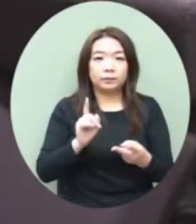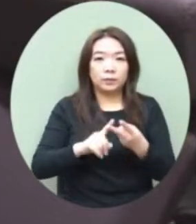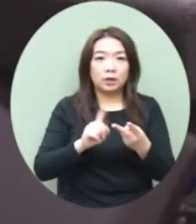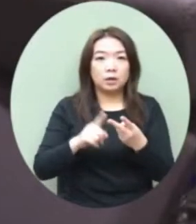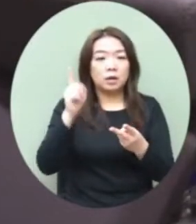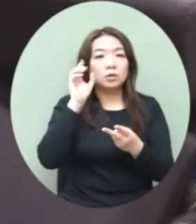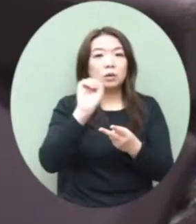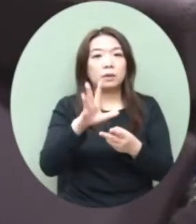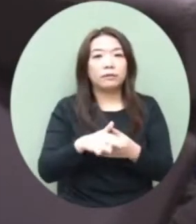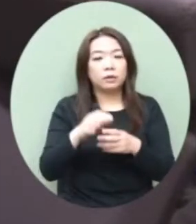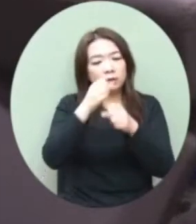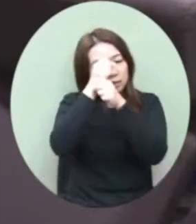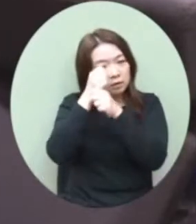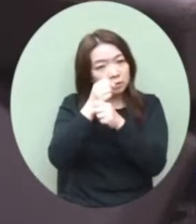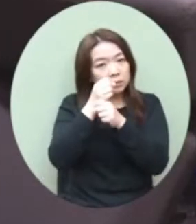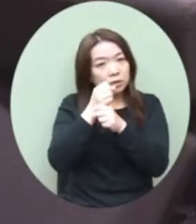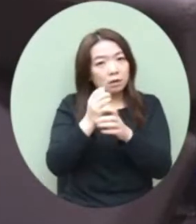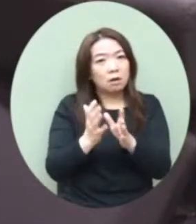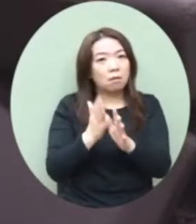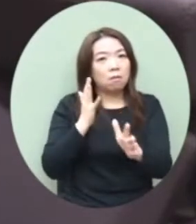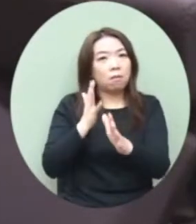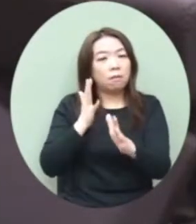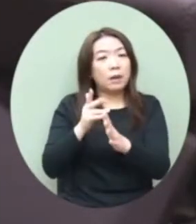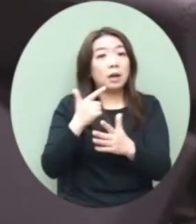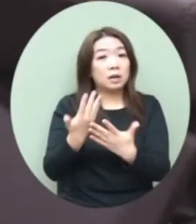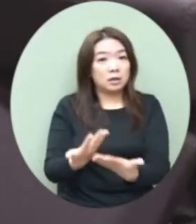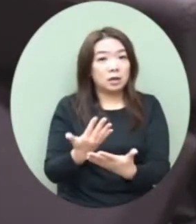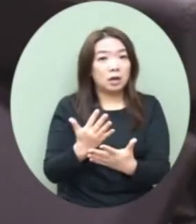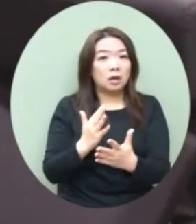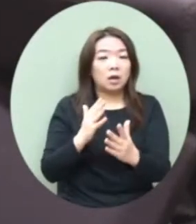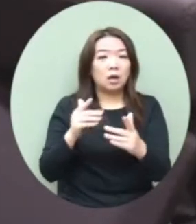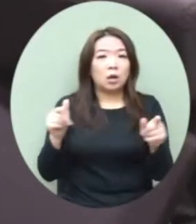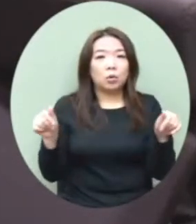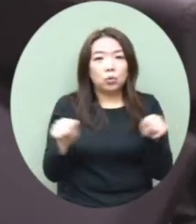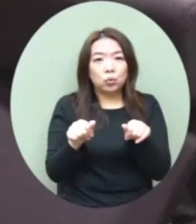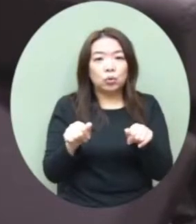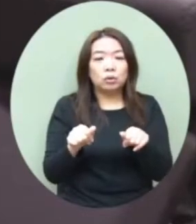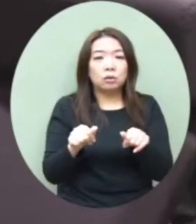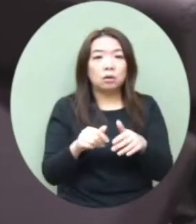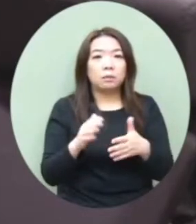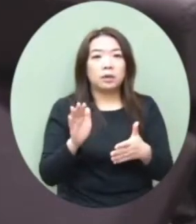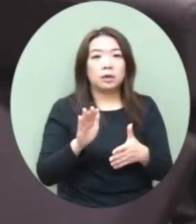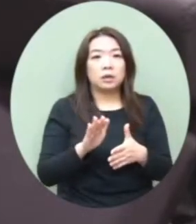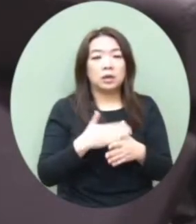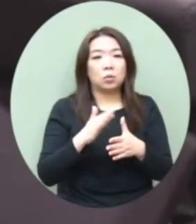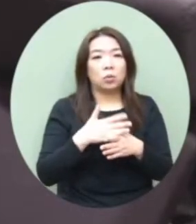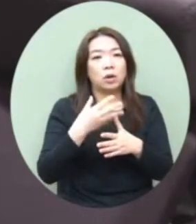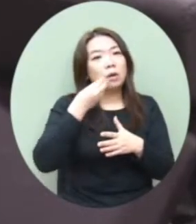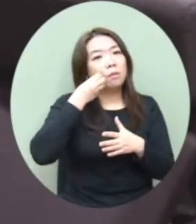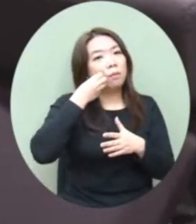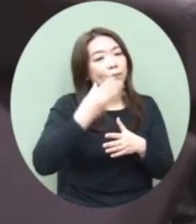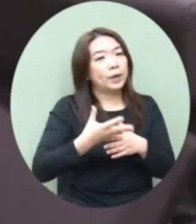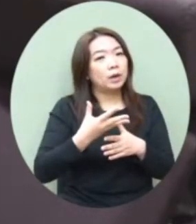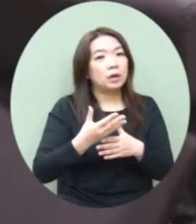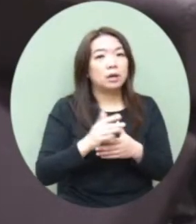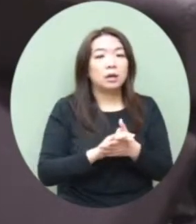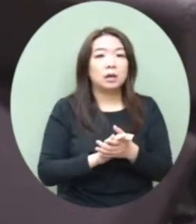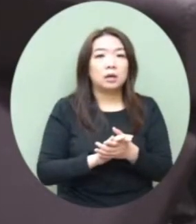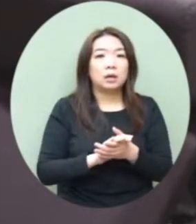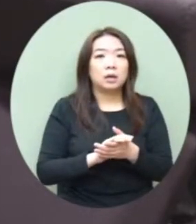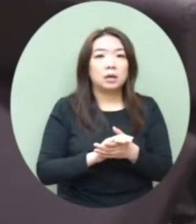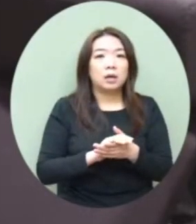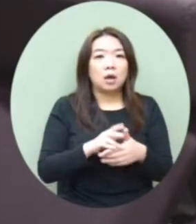Aren't we keep overburdening our healthcare sector? Now, we